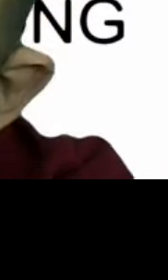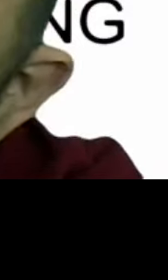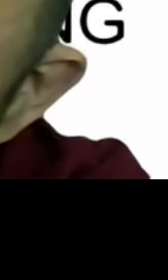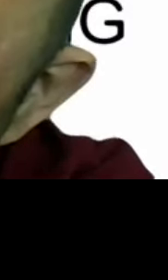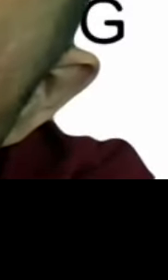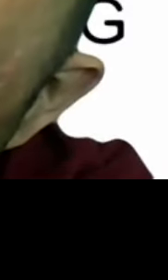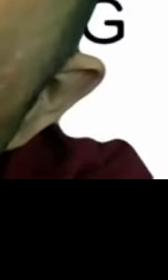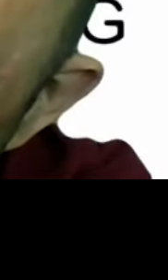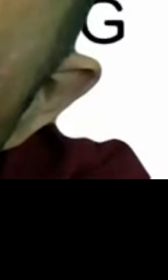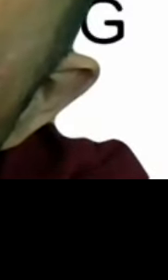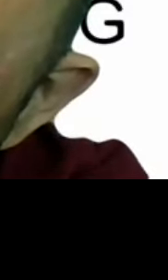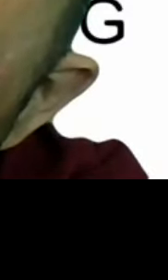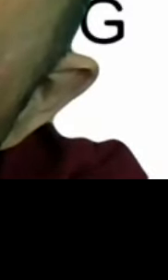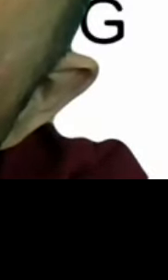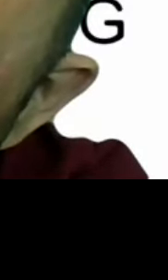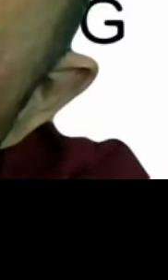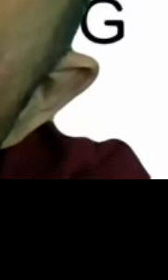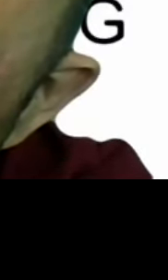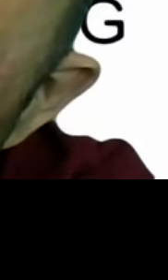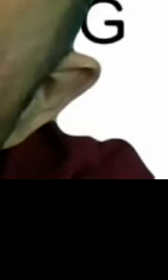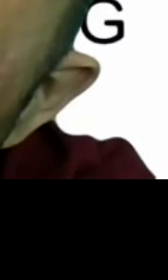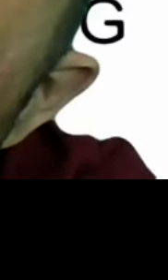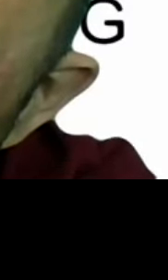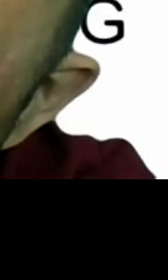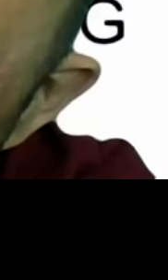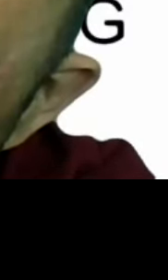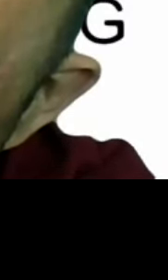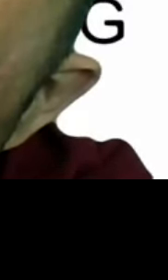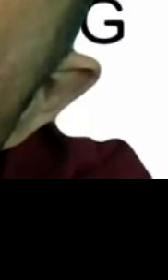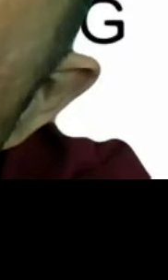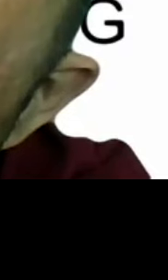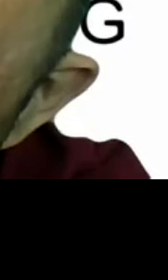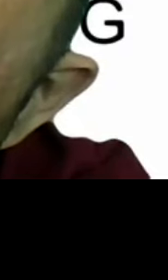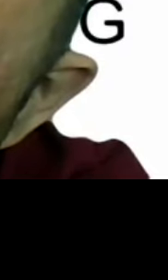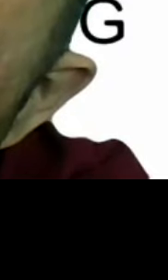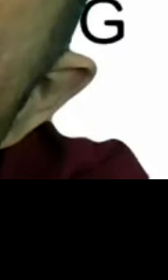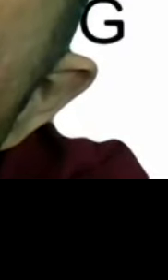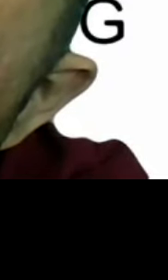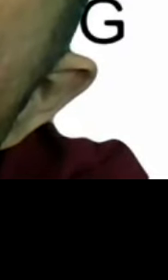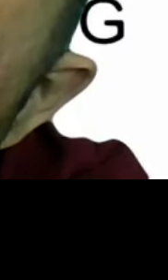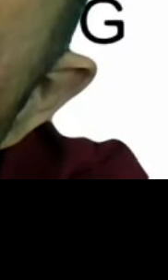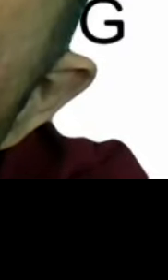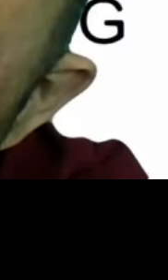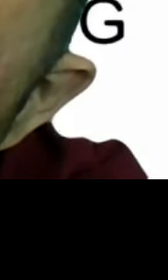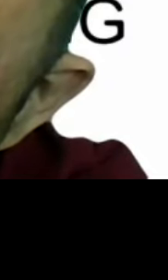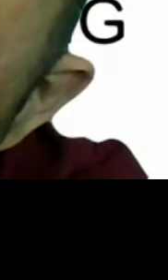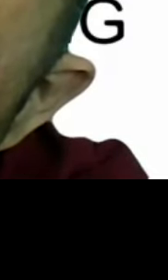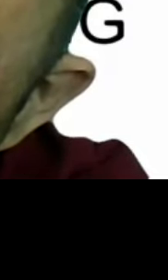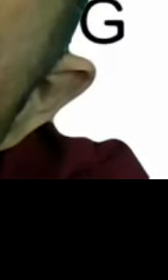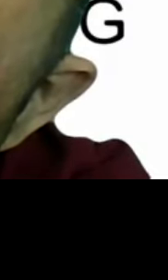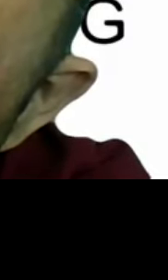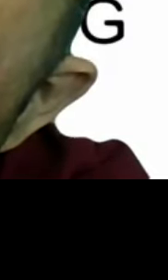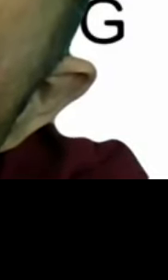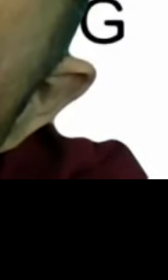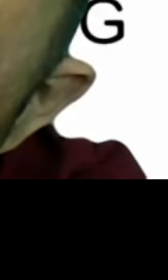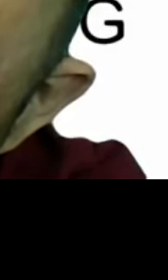planning process. So, do you know of any laws or any example that anyone could adapt or